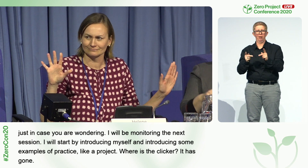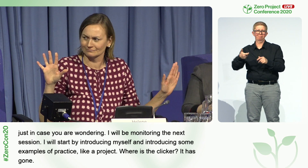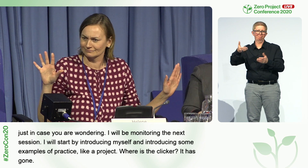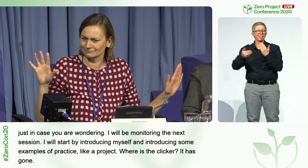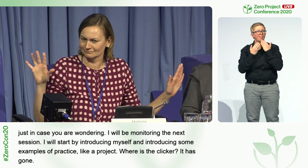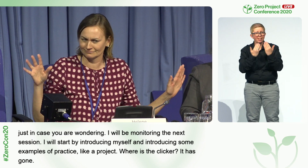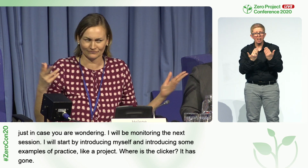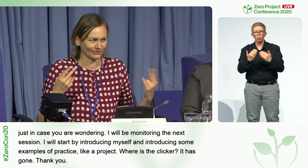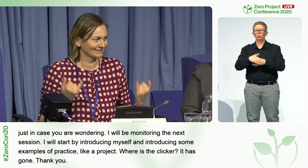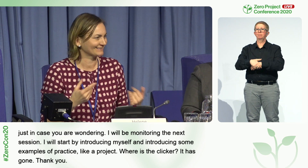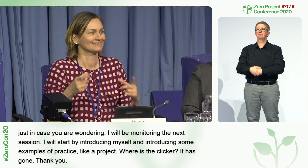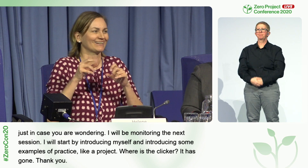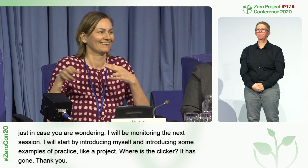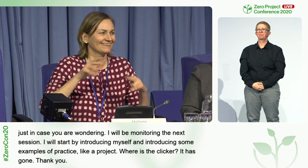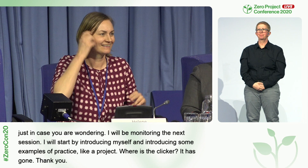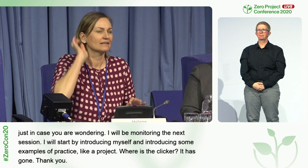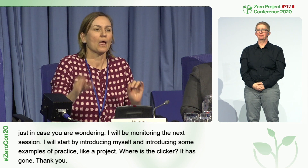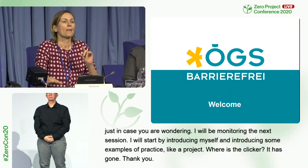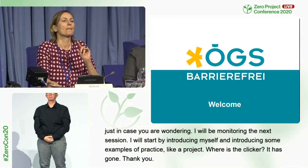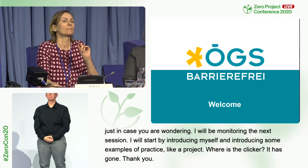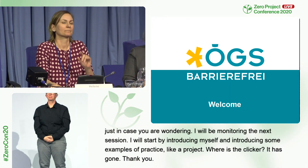I was wondering, it was all gone.